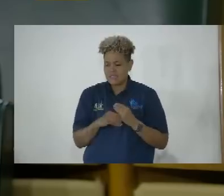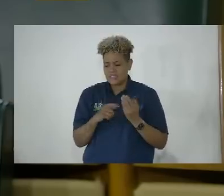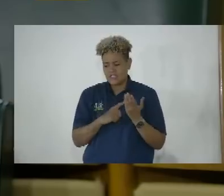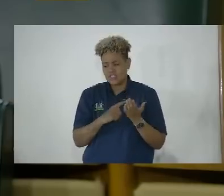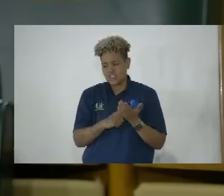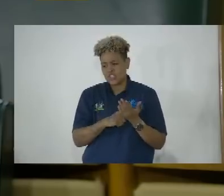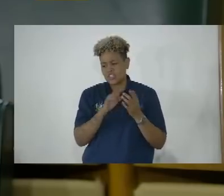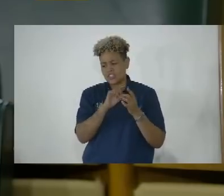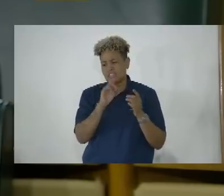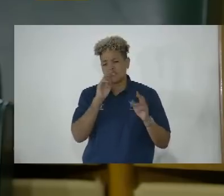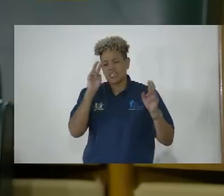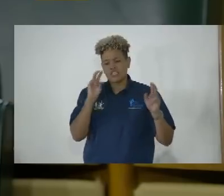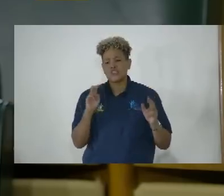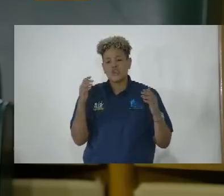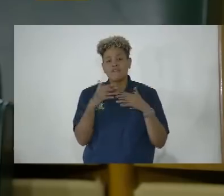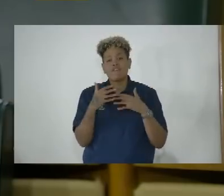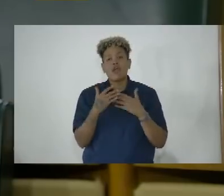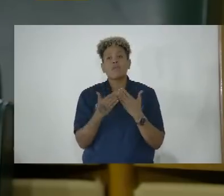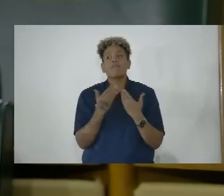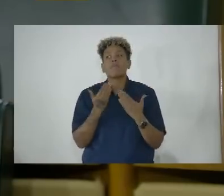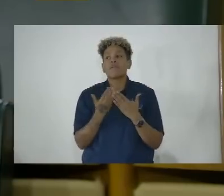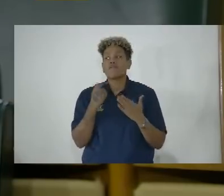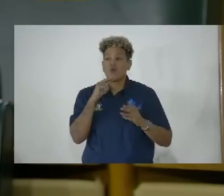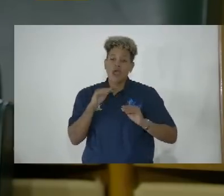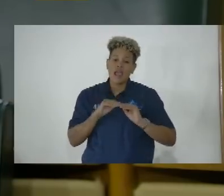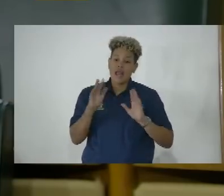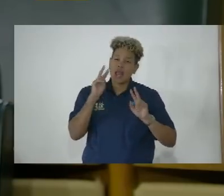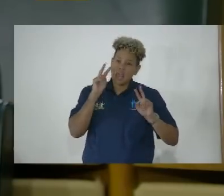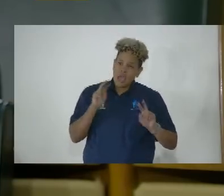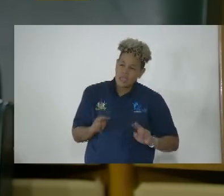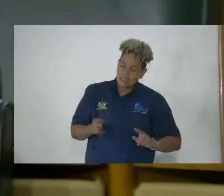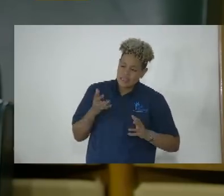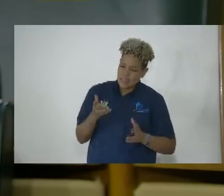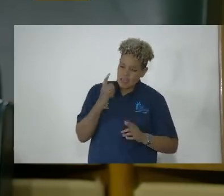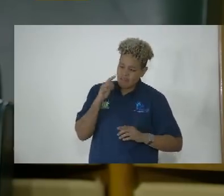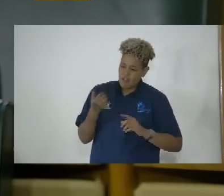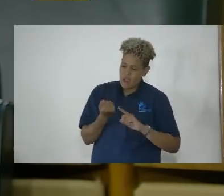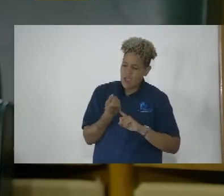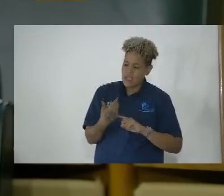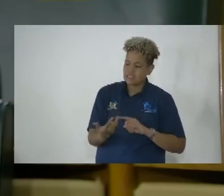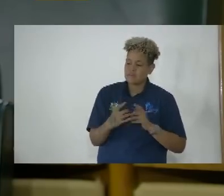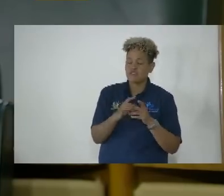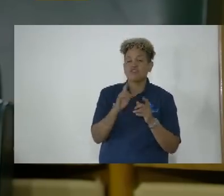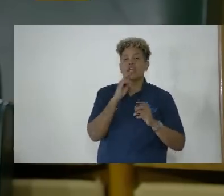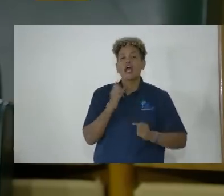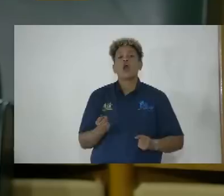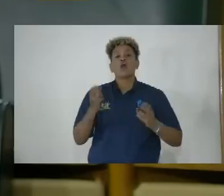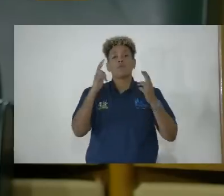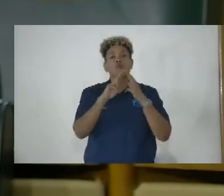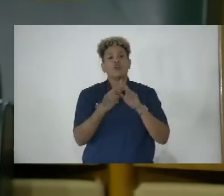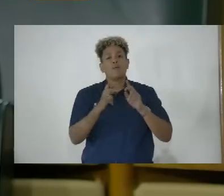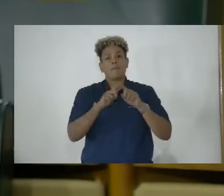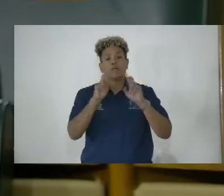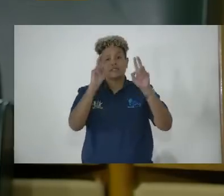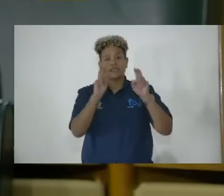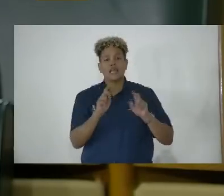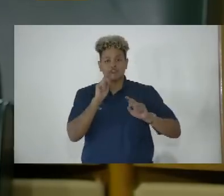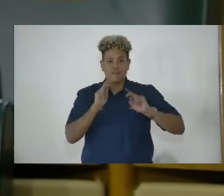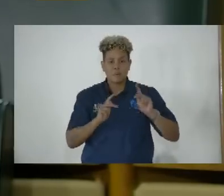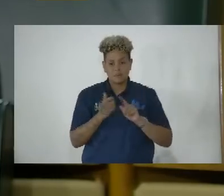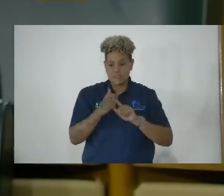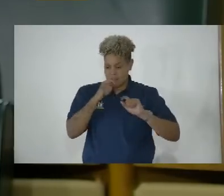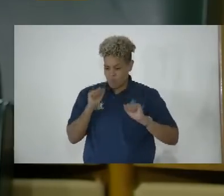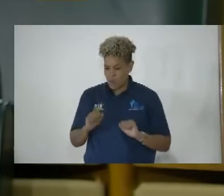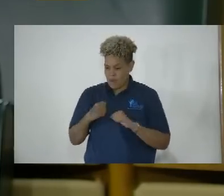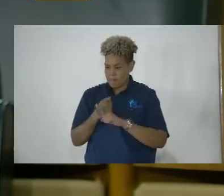the issue of fear earlier, there's a clear case to be made for an expansion in the number and categories of persons who can